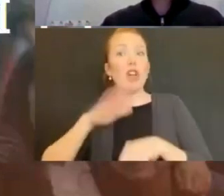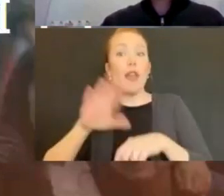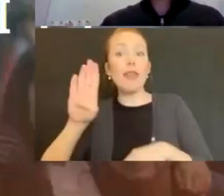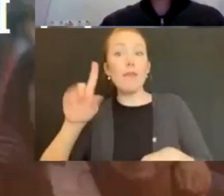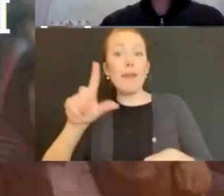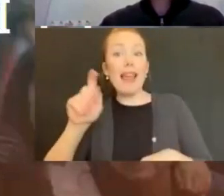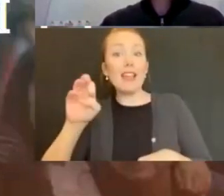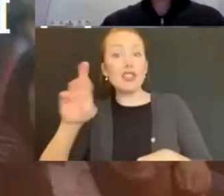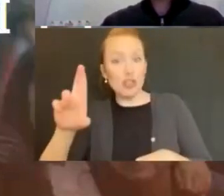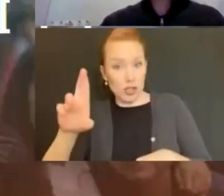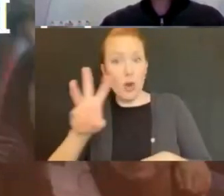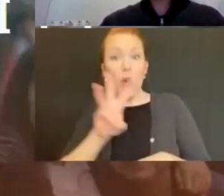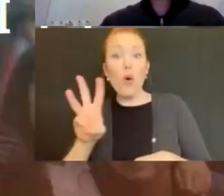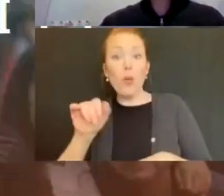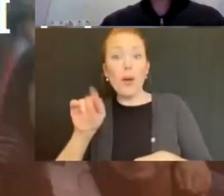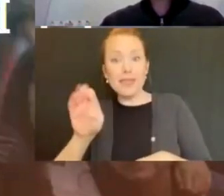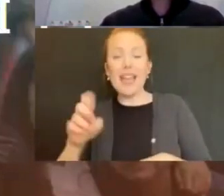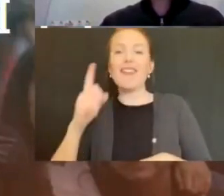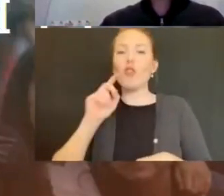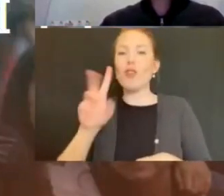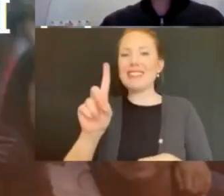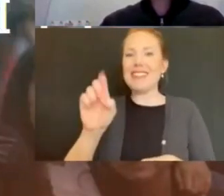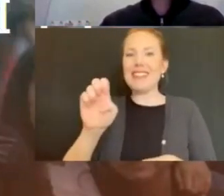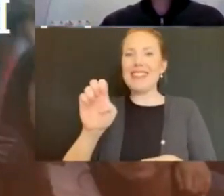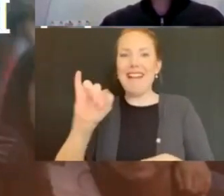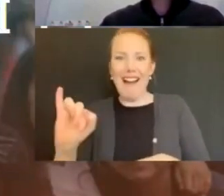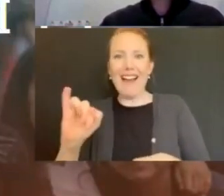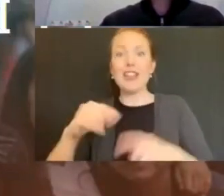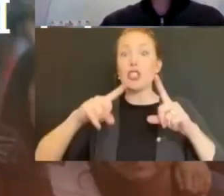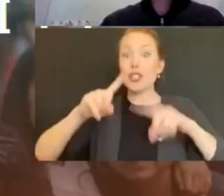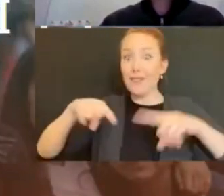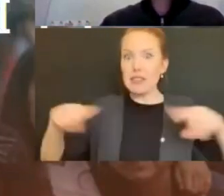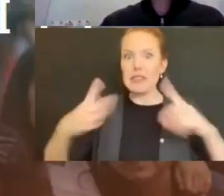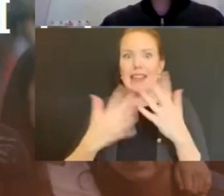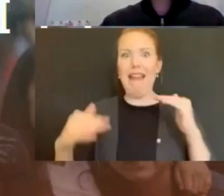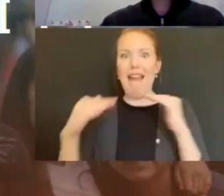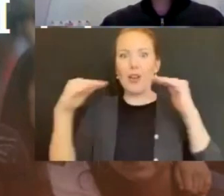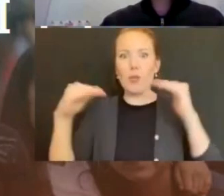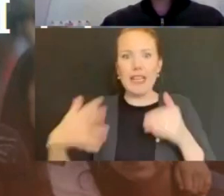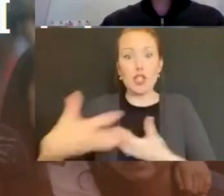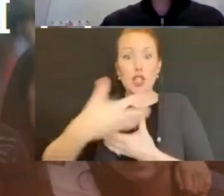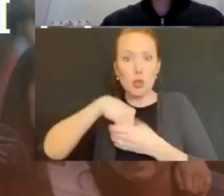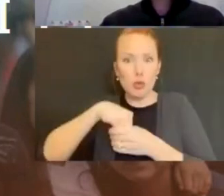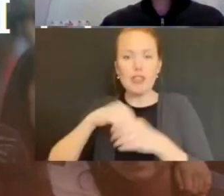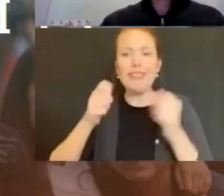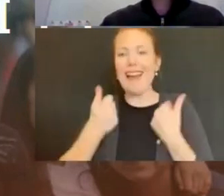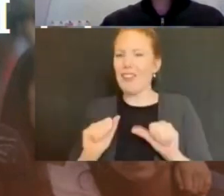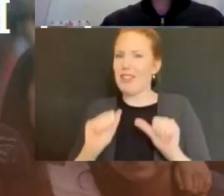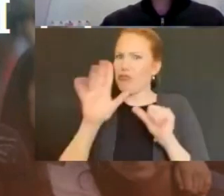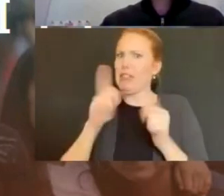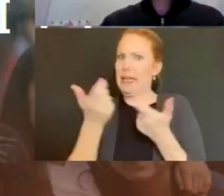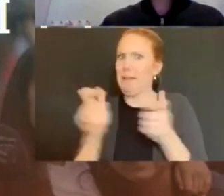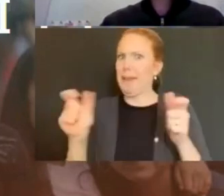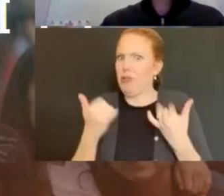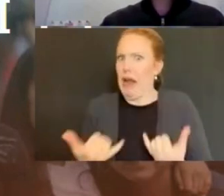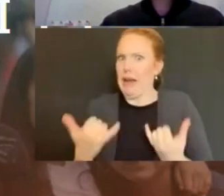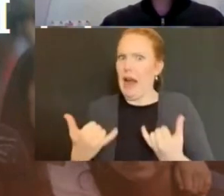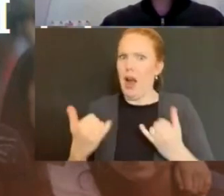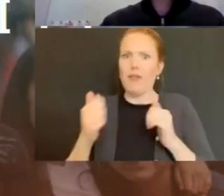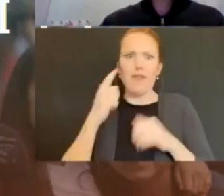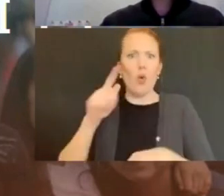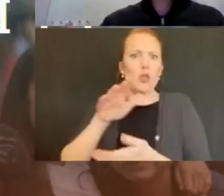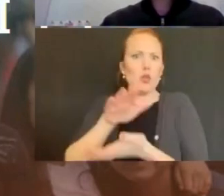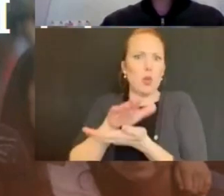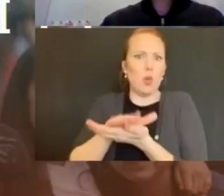at the diversity and equity and inclusion efforts, which is very popular in schools today, a big item that runs through a lot of school divisions and something our